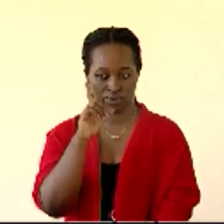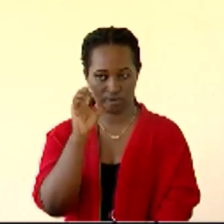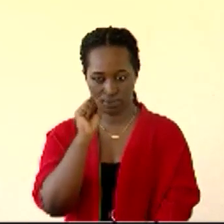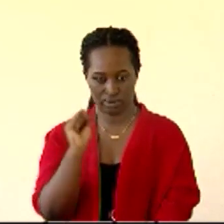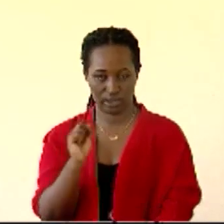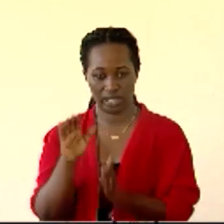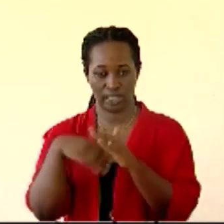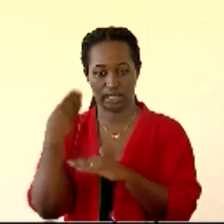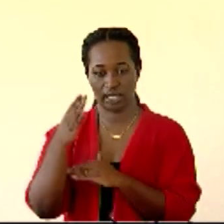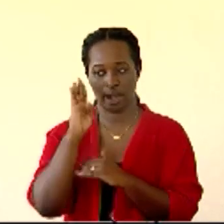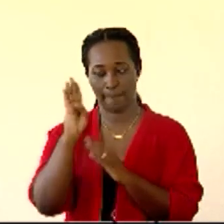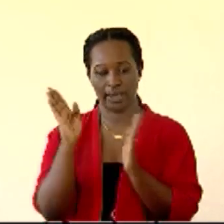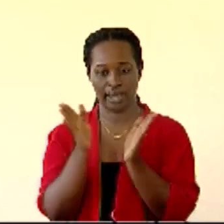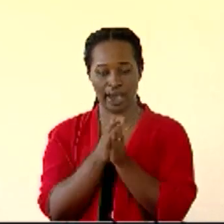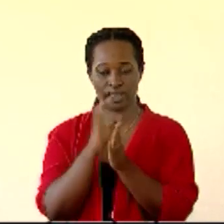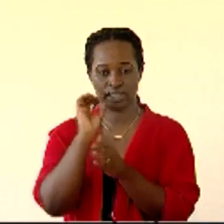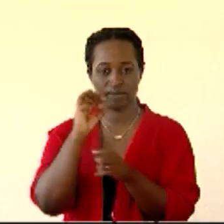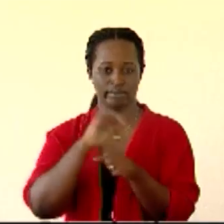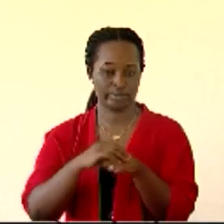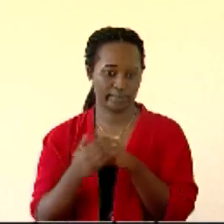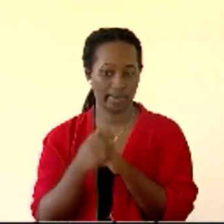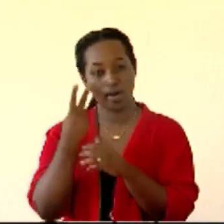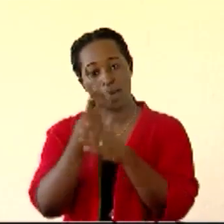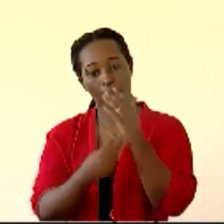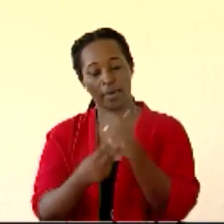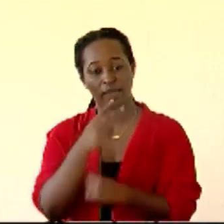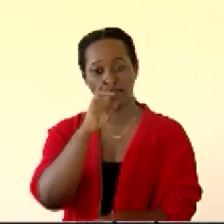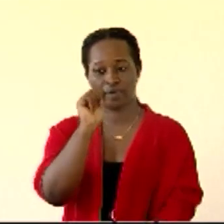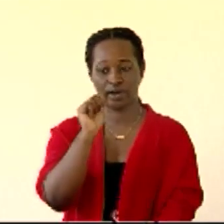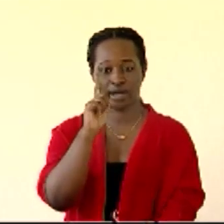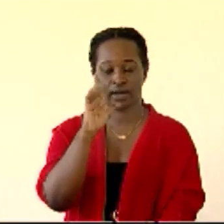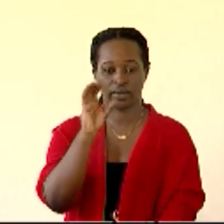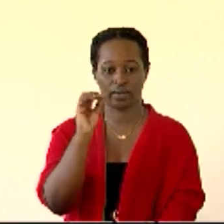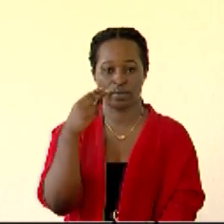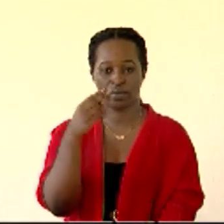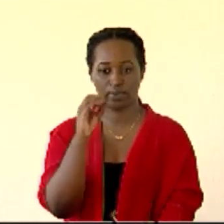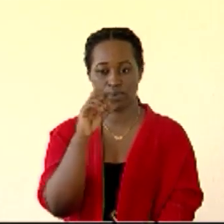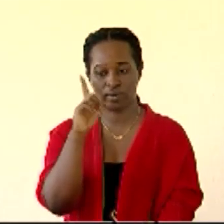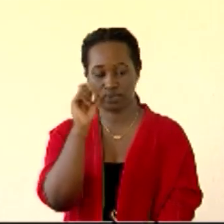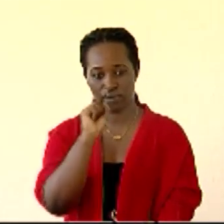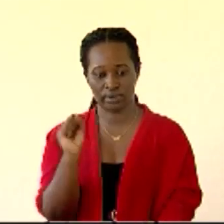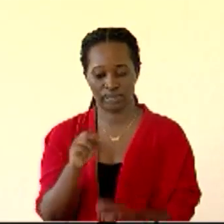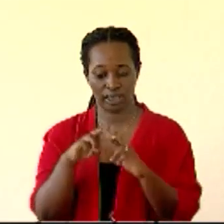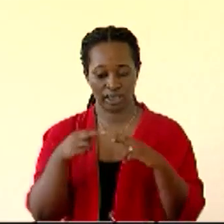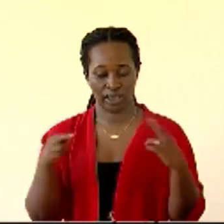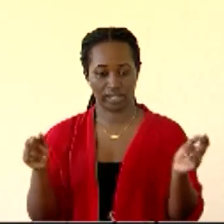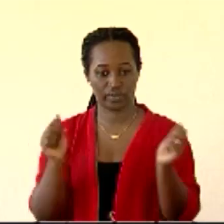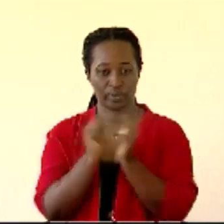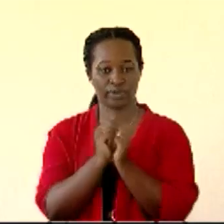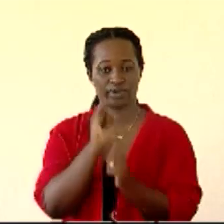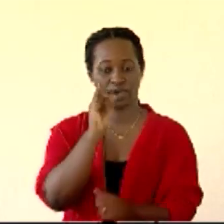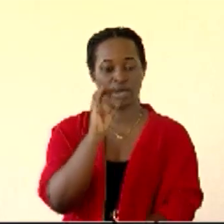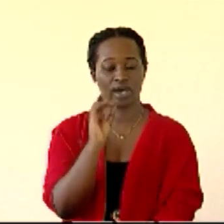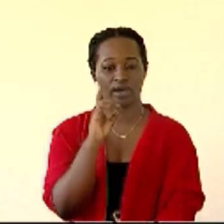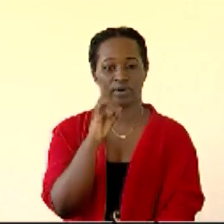So you need to get the information. Both alcohols reacted with iodine in alkaline solution to give